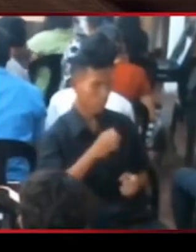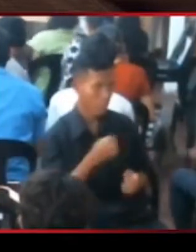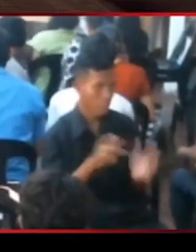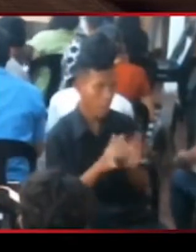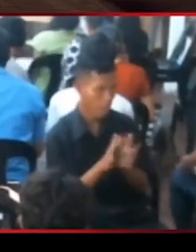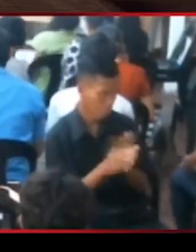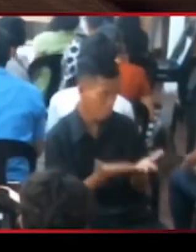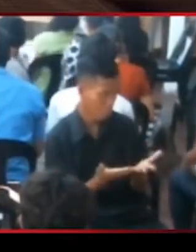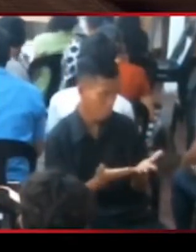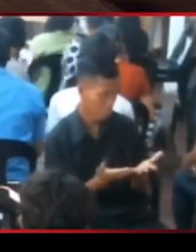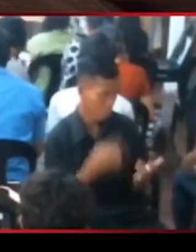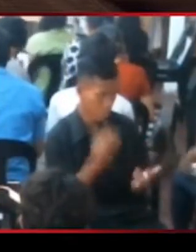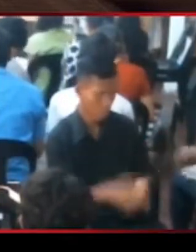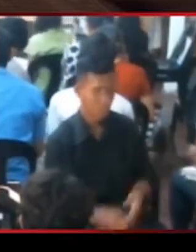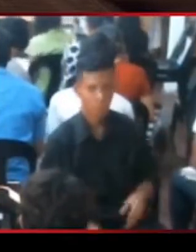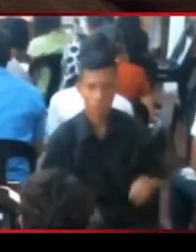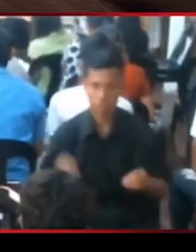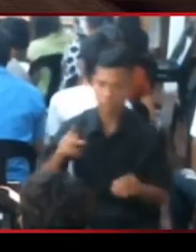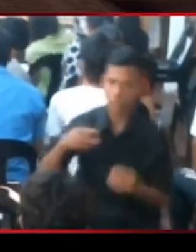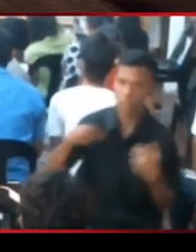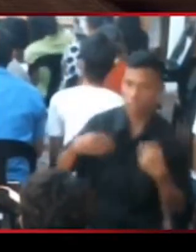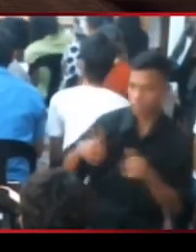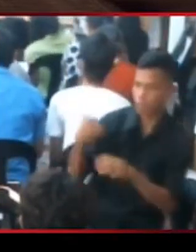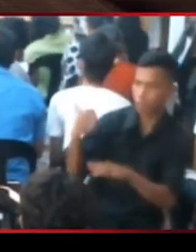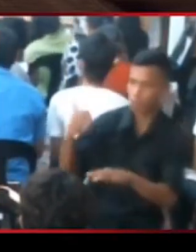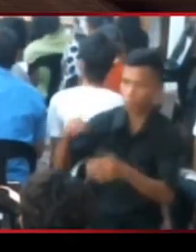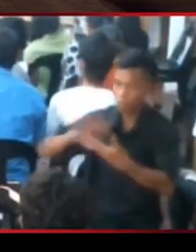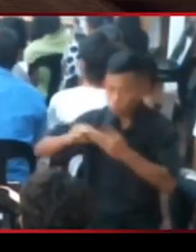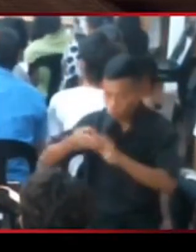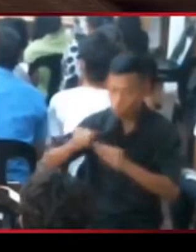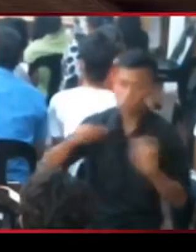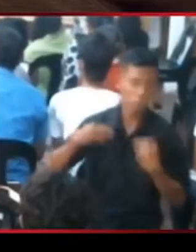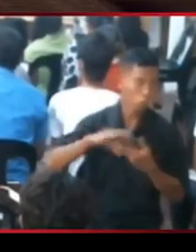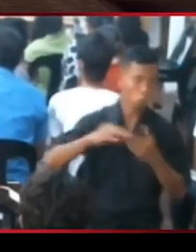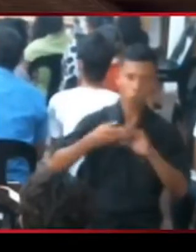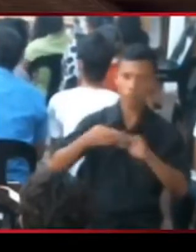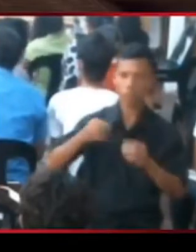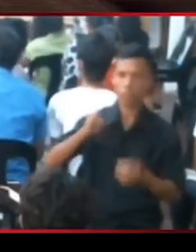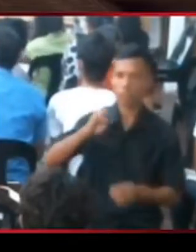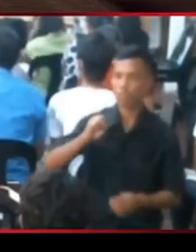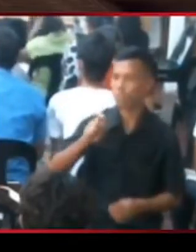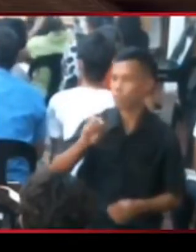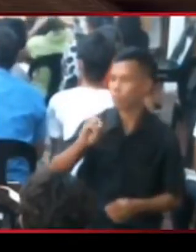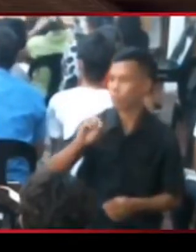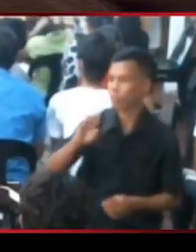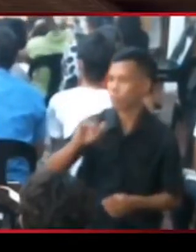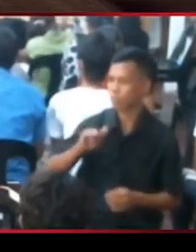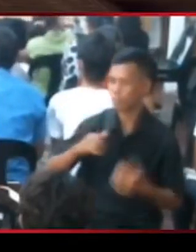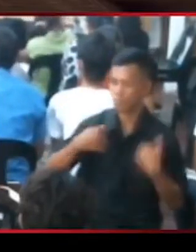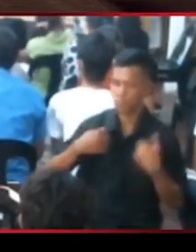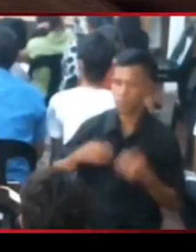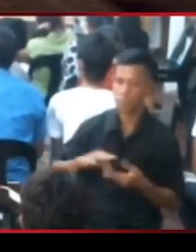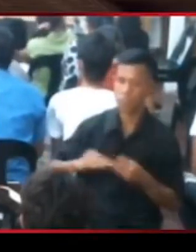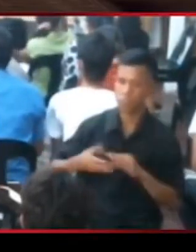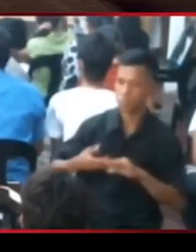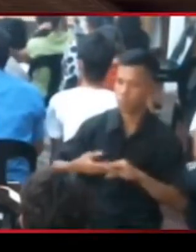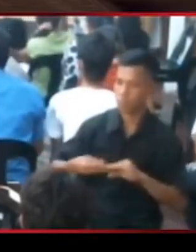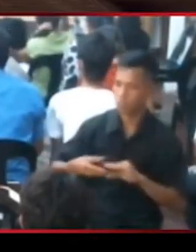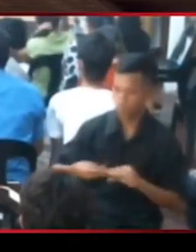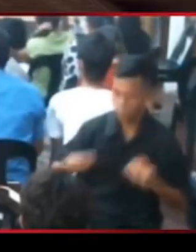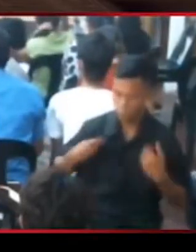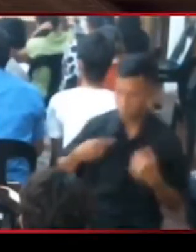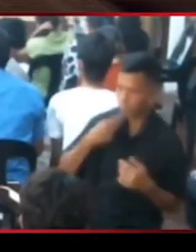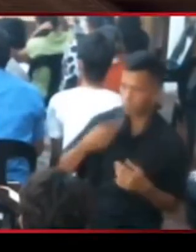Lost his family, his possessions. And what did he say? I came in this world